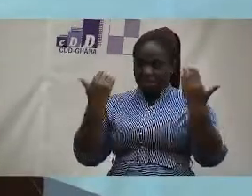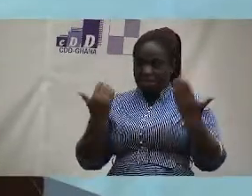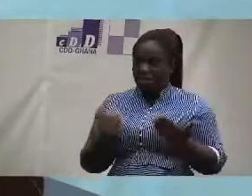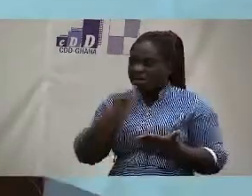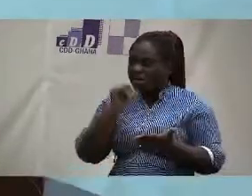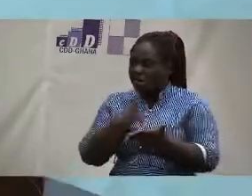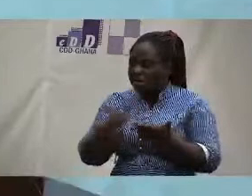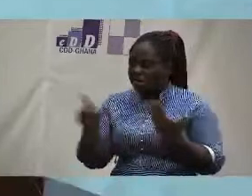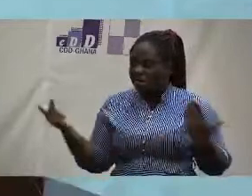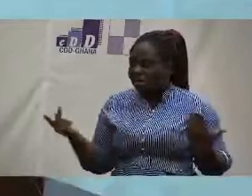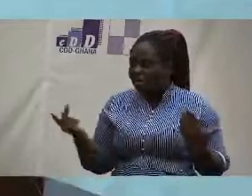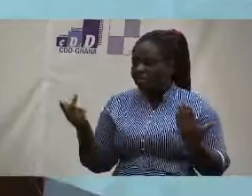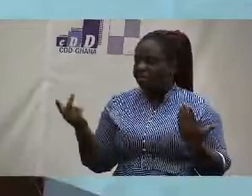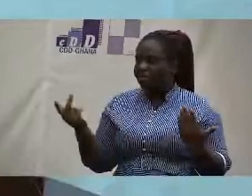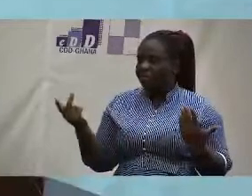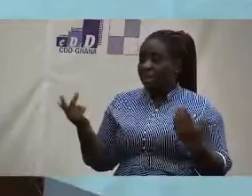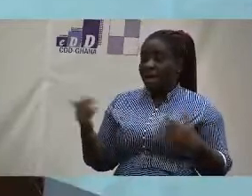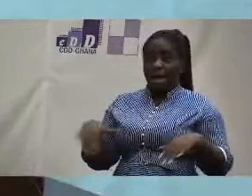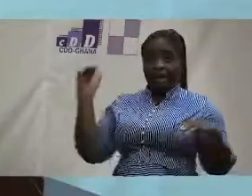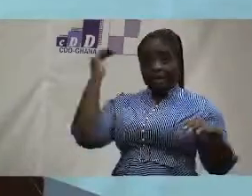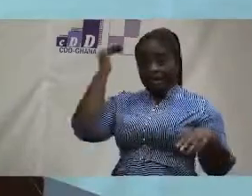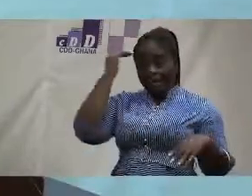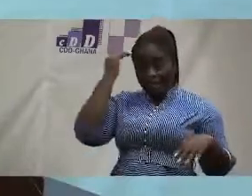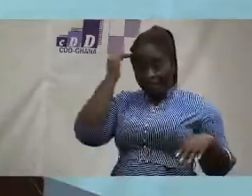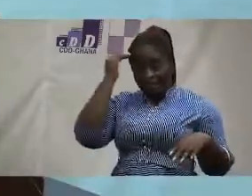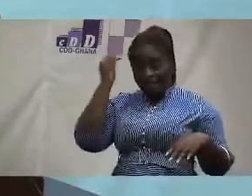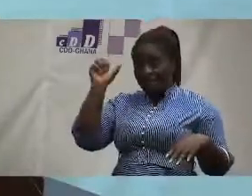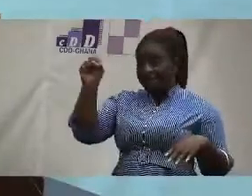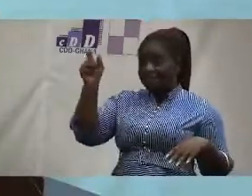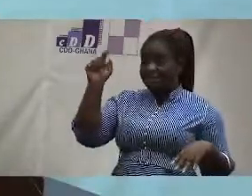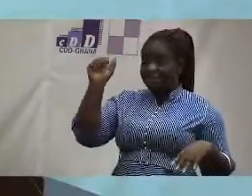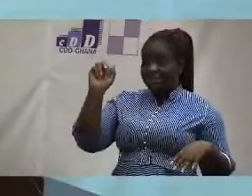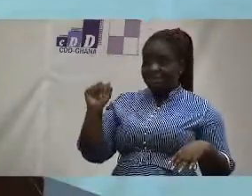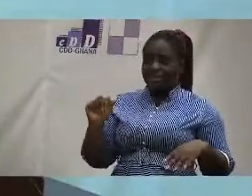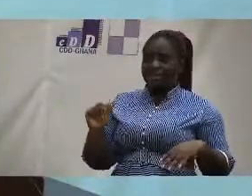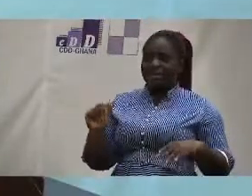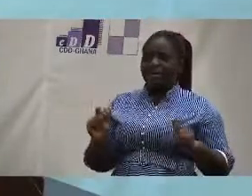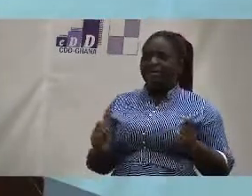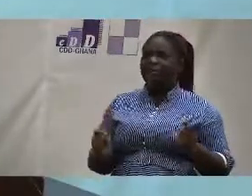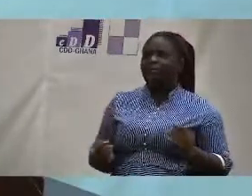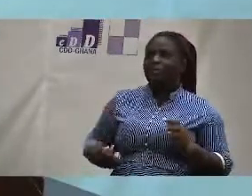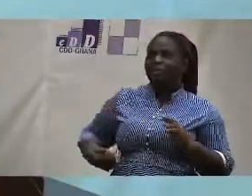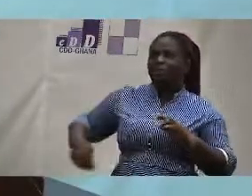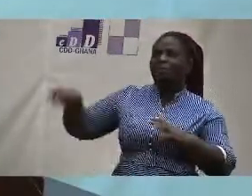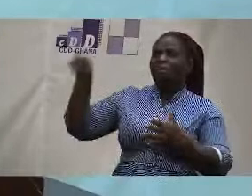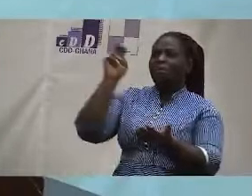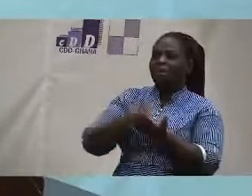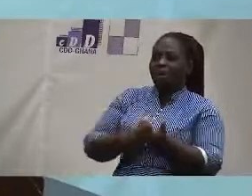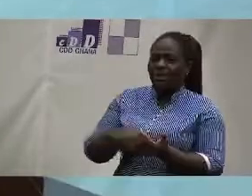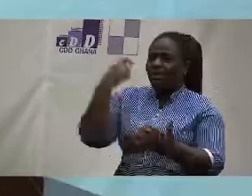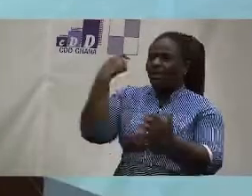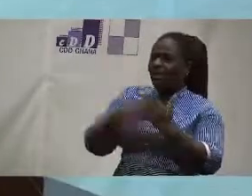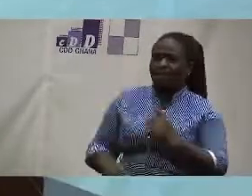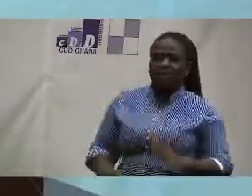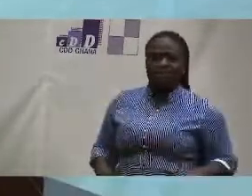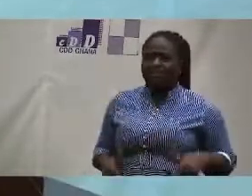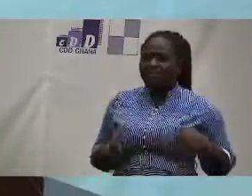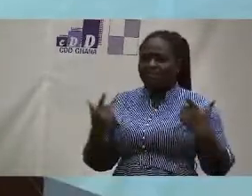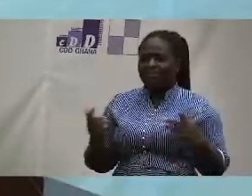impunity at the head of the state in the cost of a rising cost of living